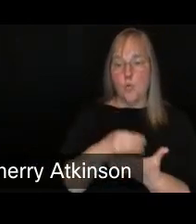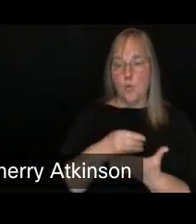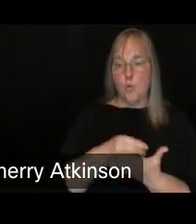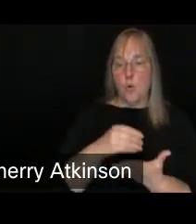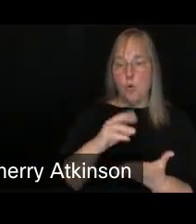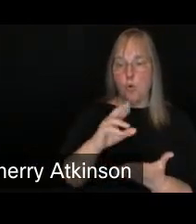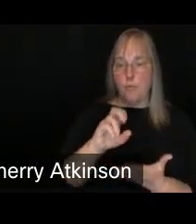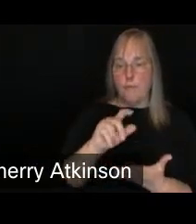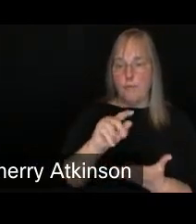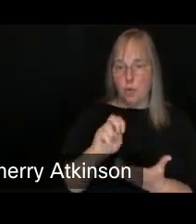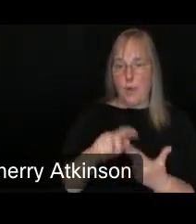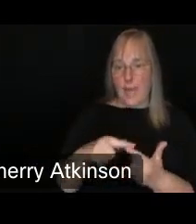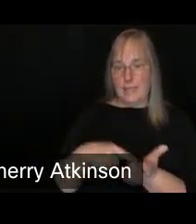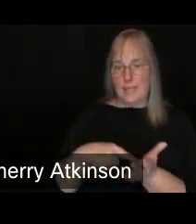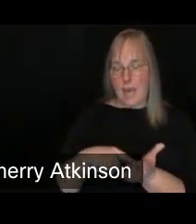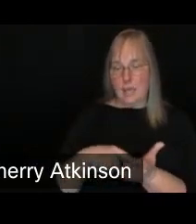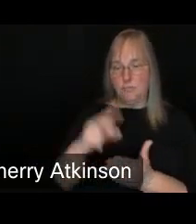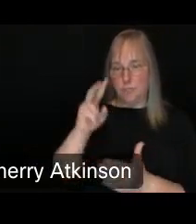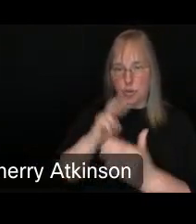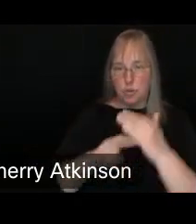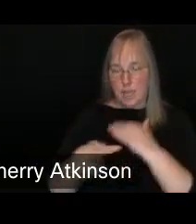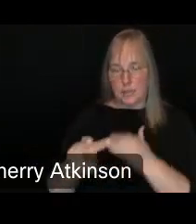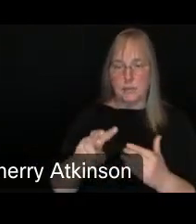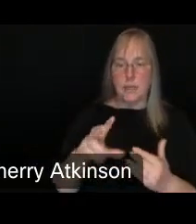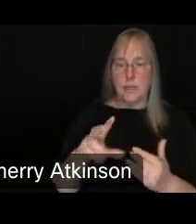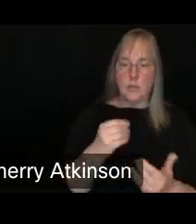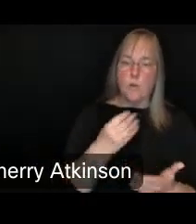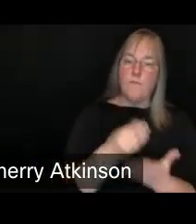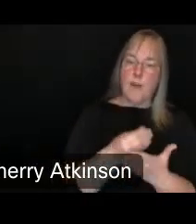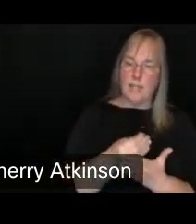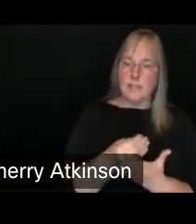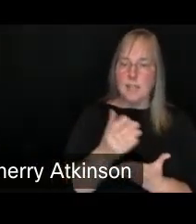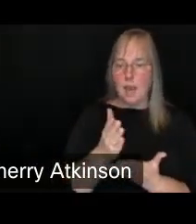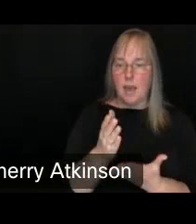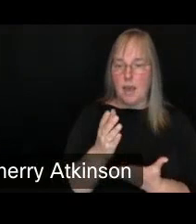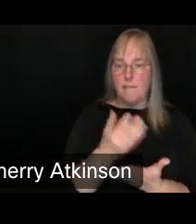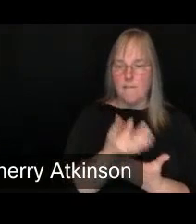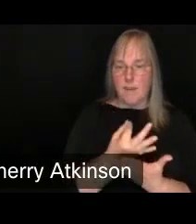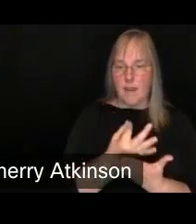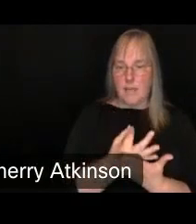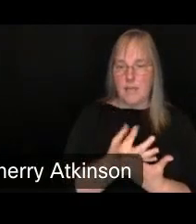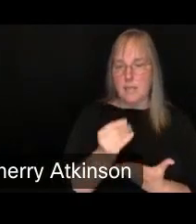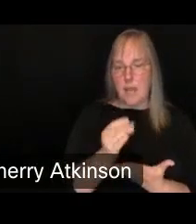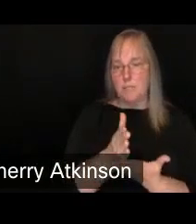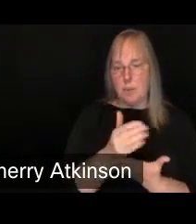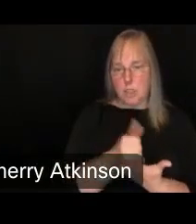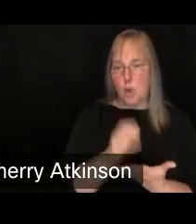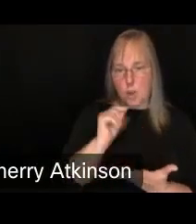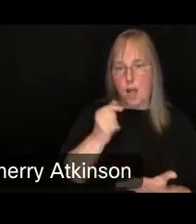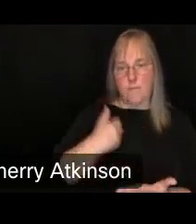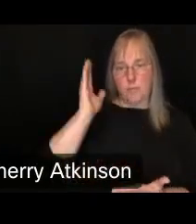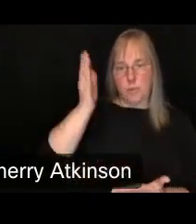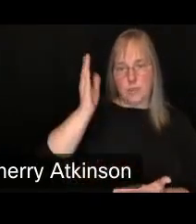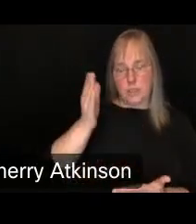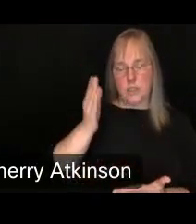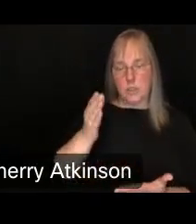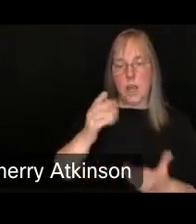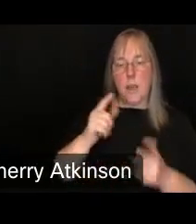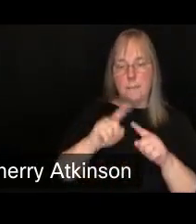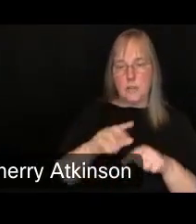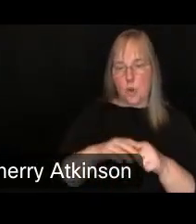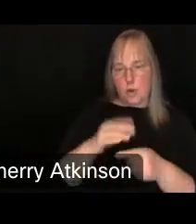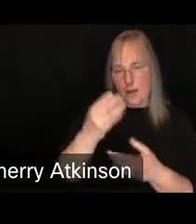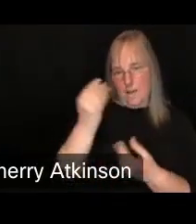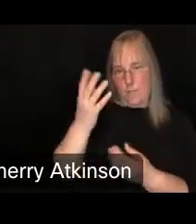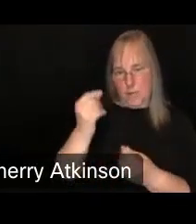multi-year projections there. So finance and budget will do this presentation based on information available at that